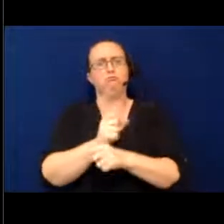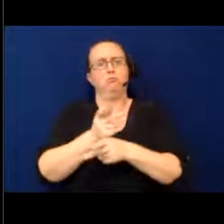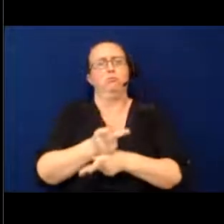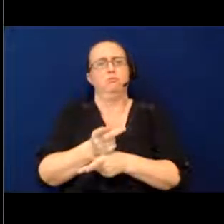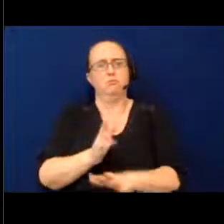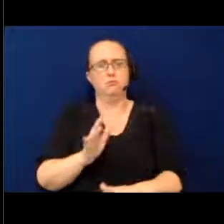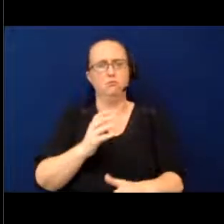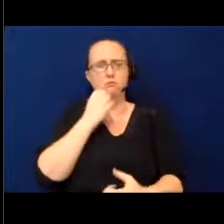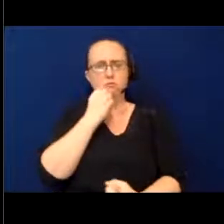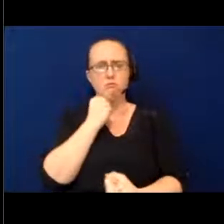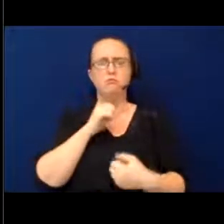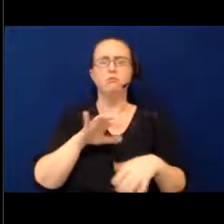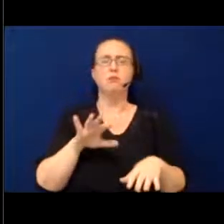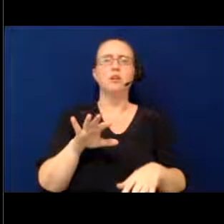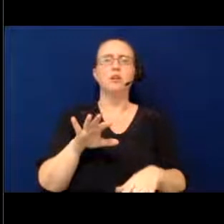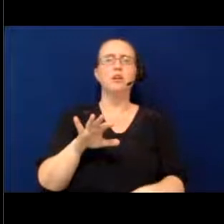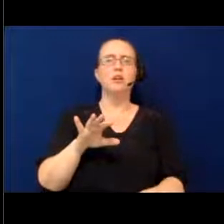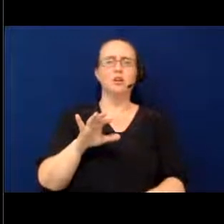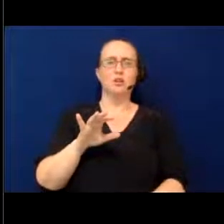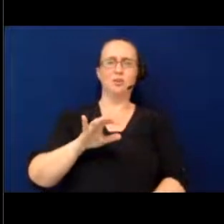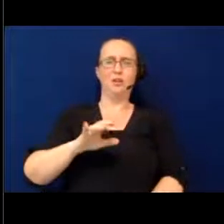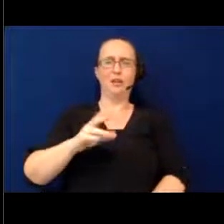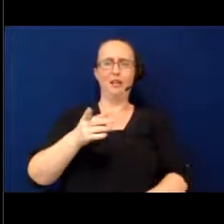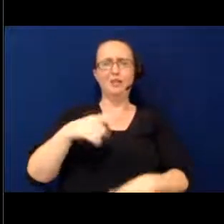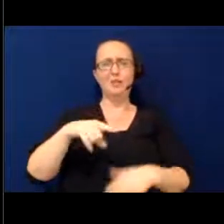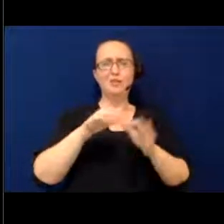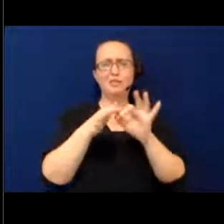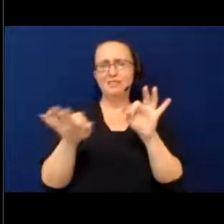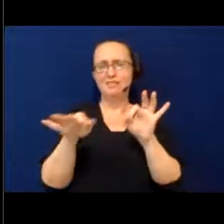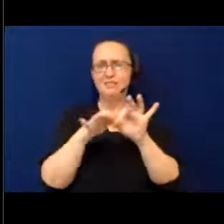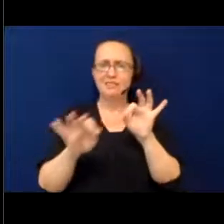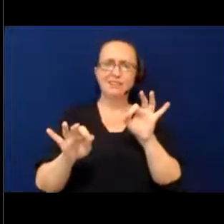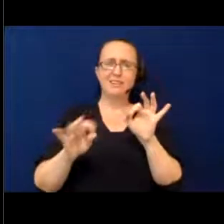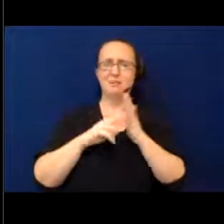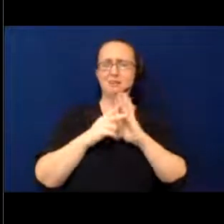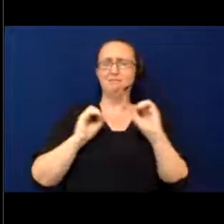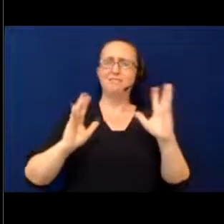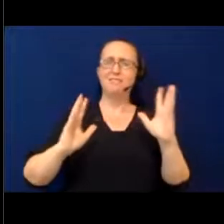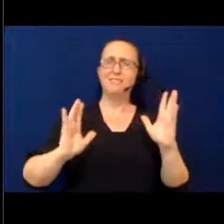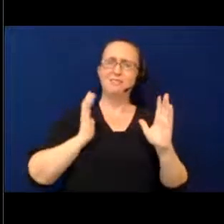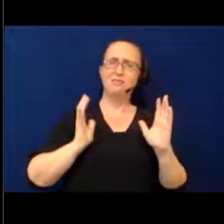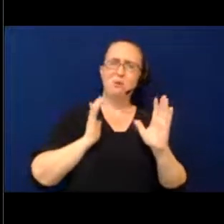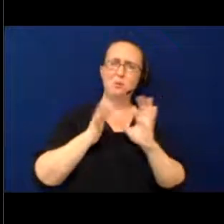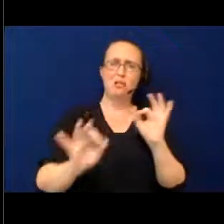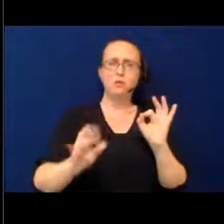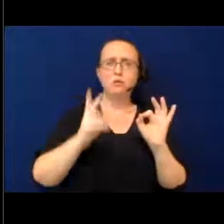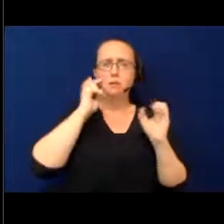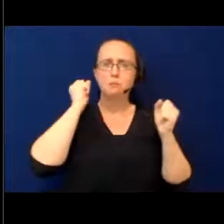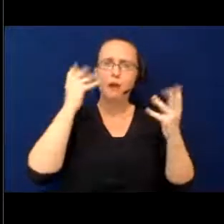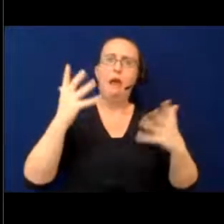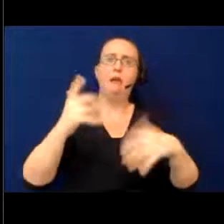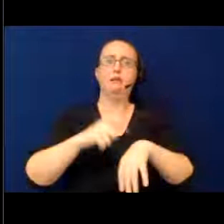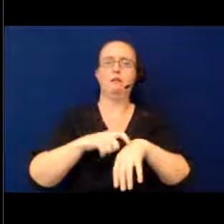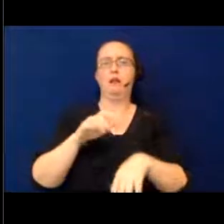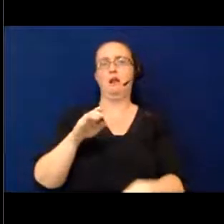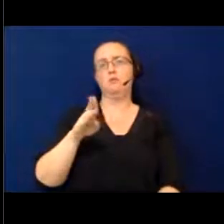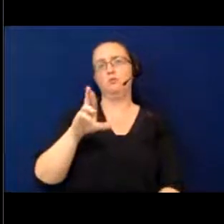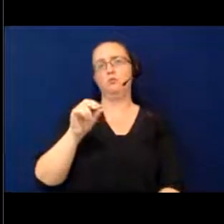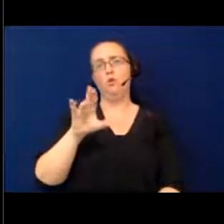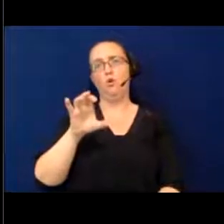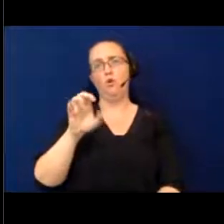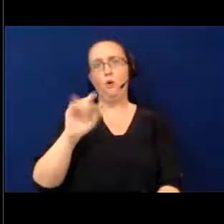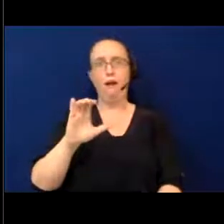And meaningless formal language is also seen a lot of times in bureaucratic letters, especially in the first and last